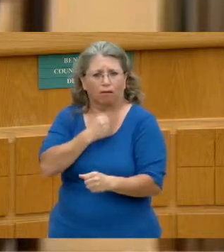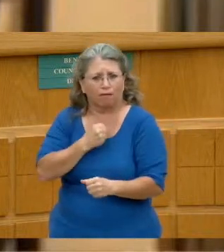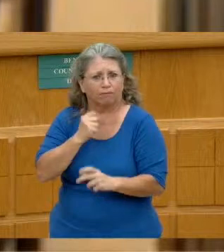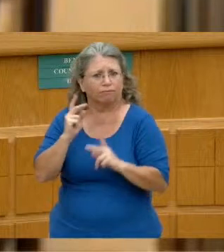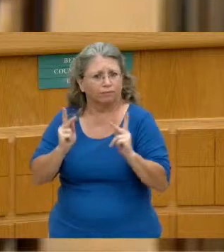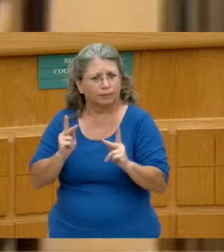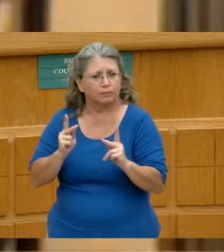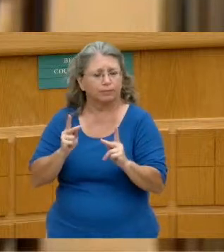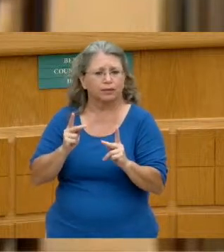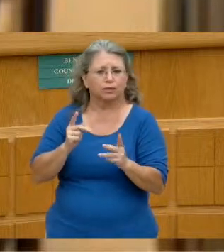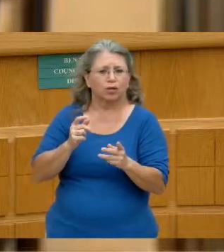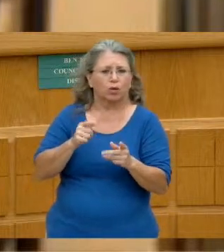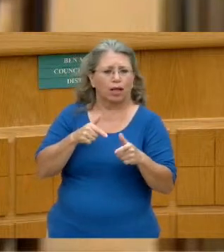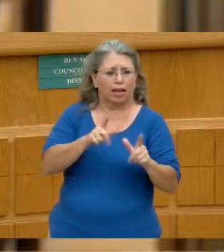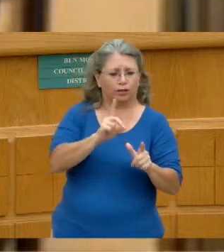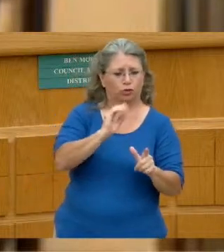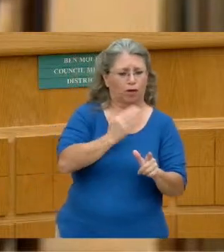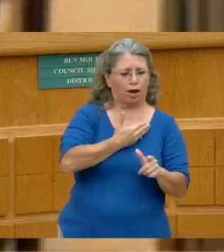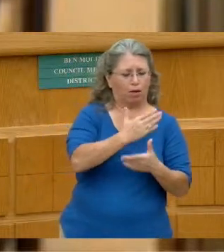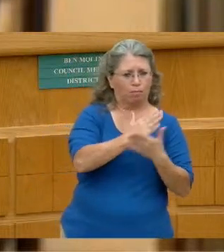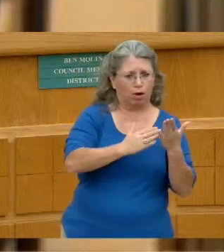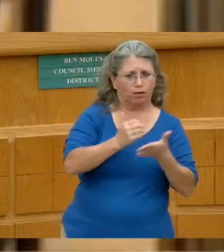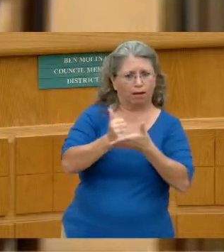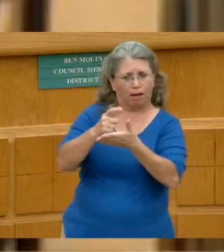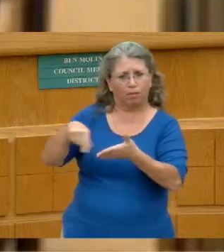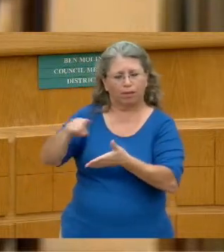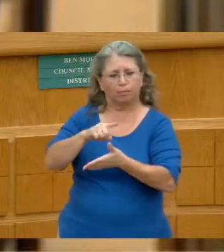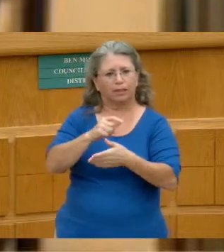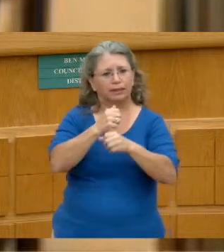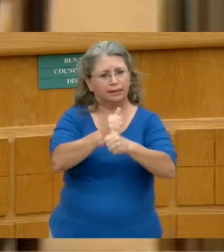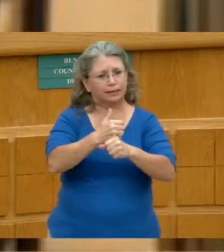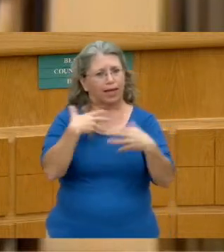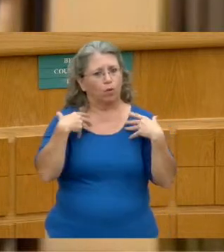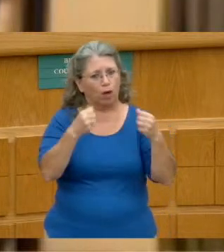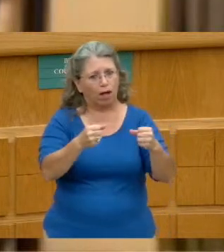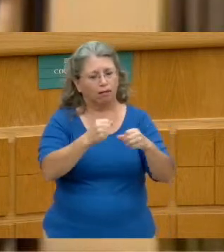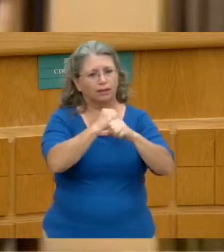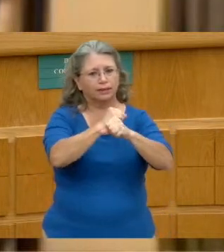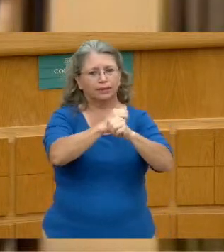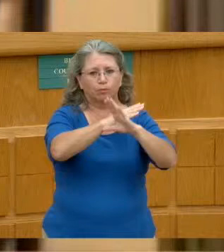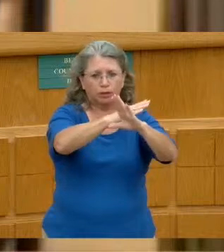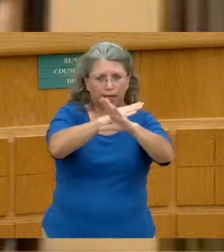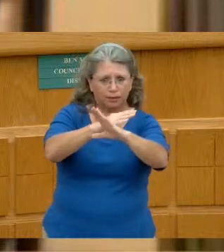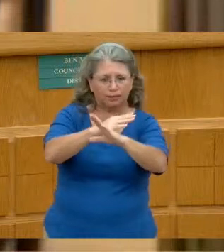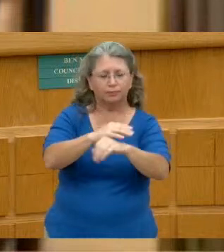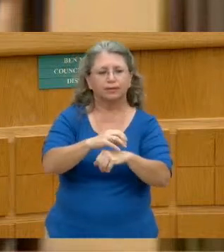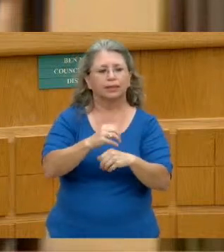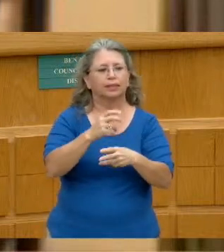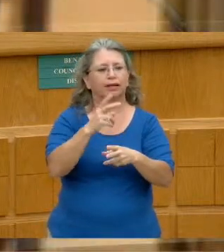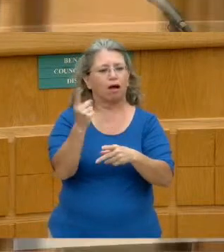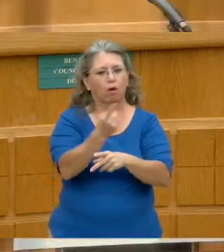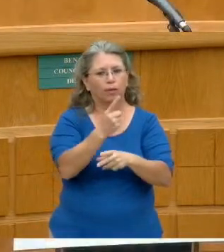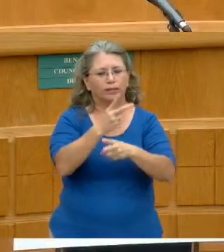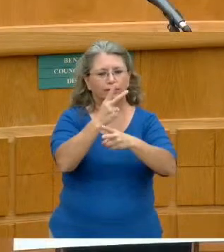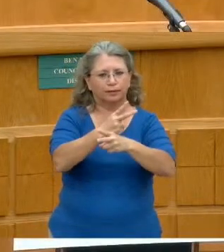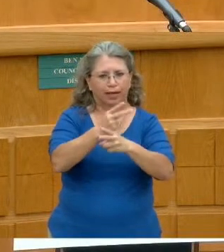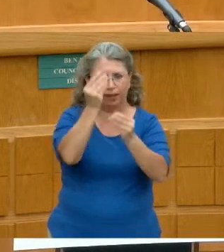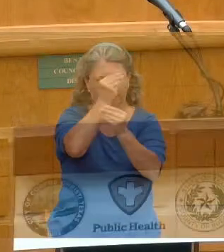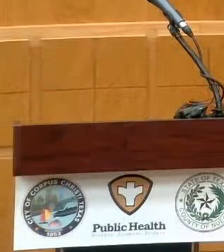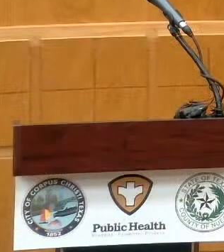and help them as well. Stay well, stay protected, and as always, stay informed. Thank